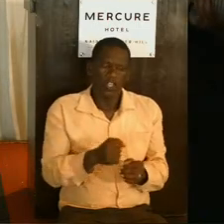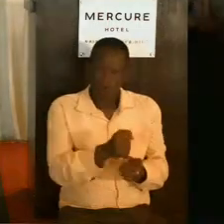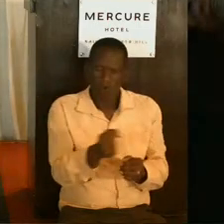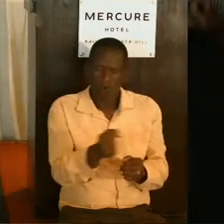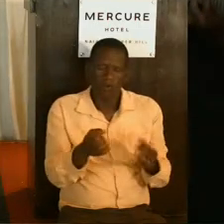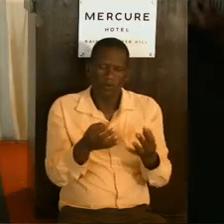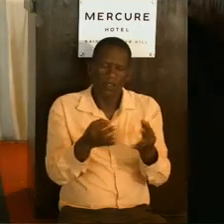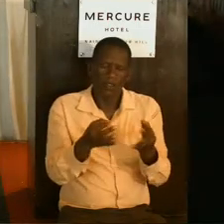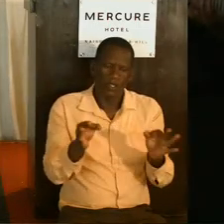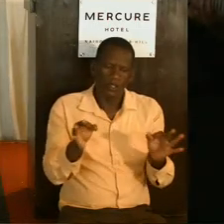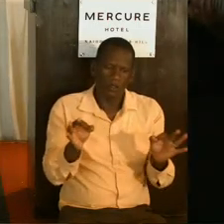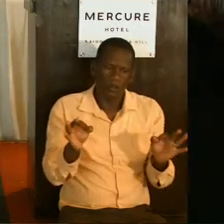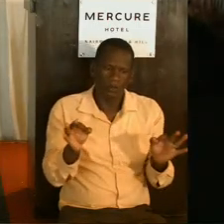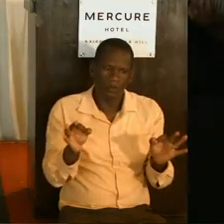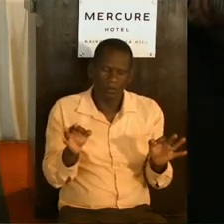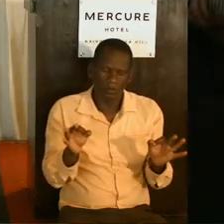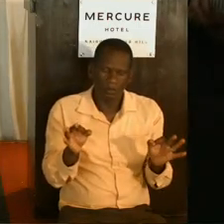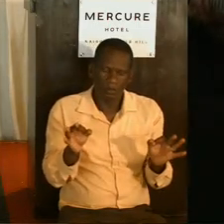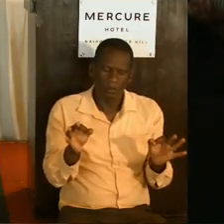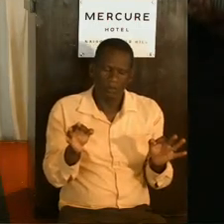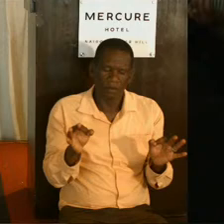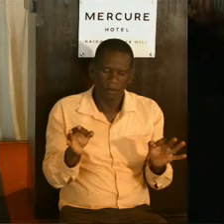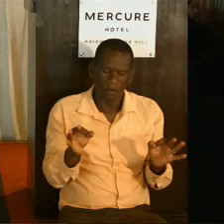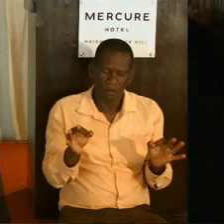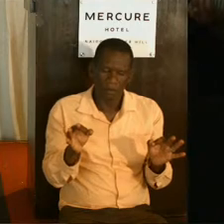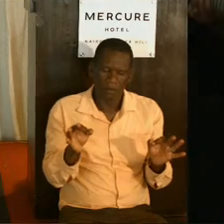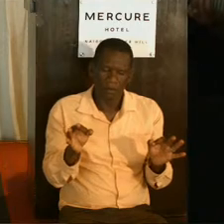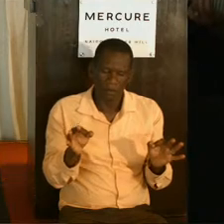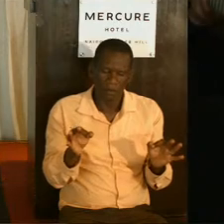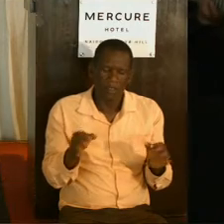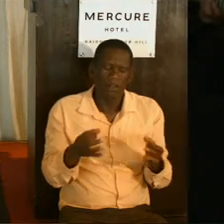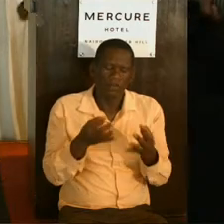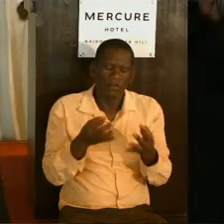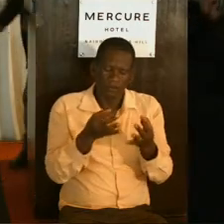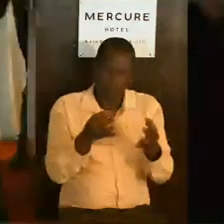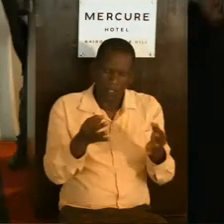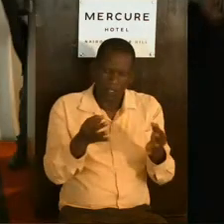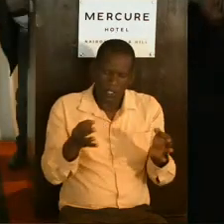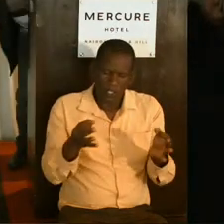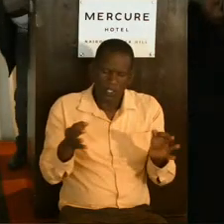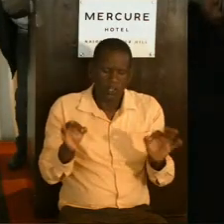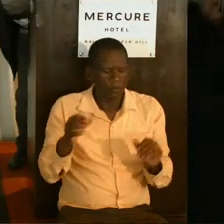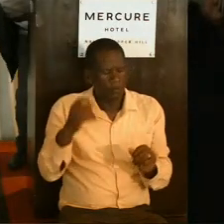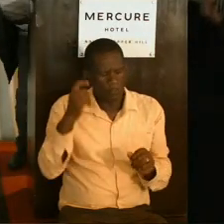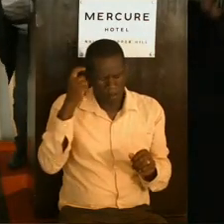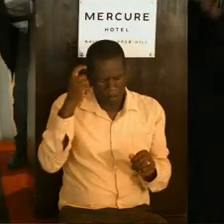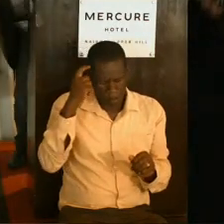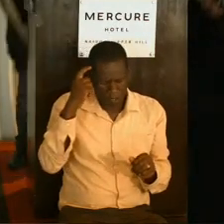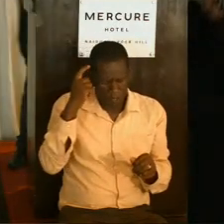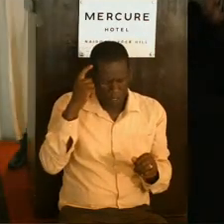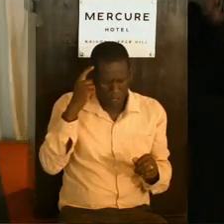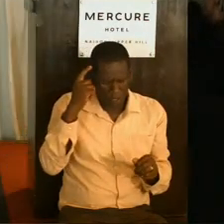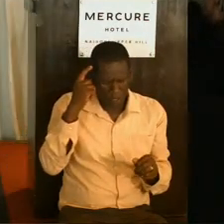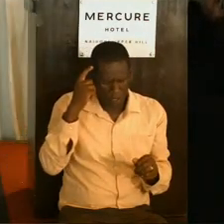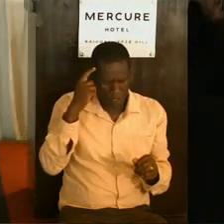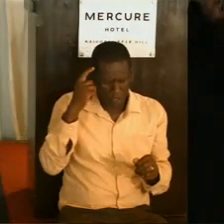the doors of freedom freedom of the Mind